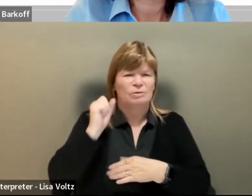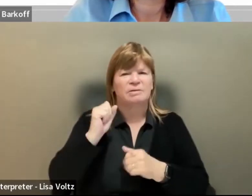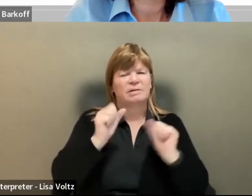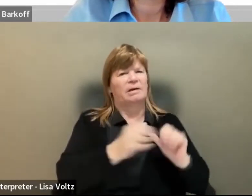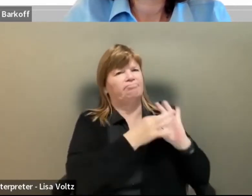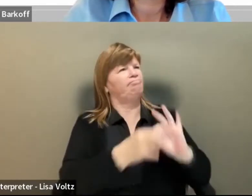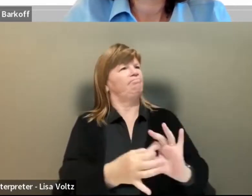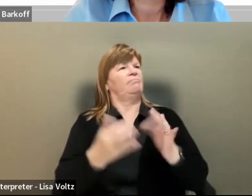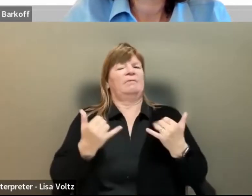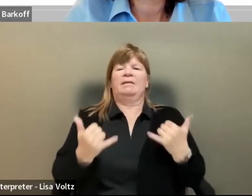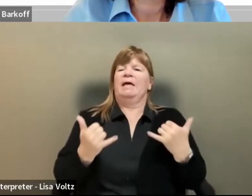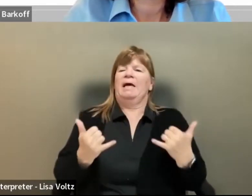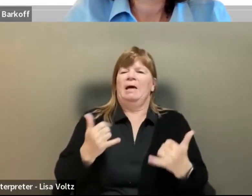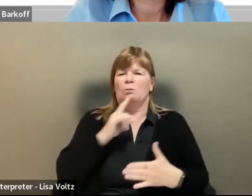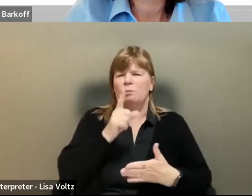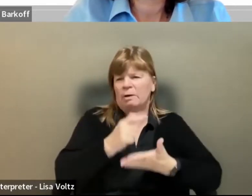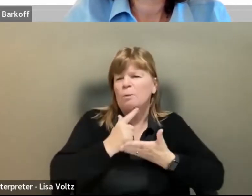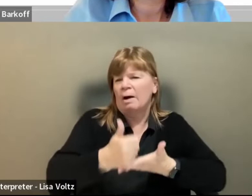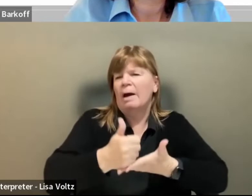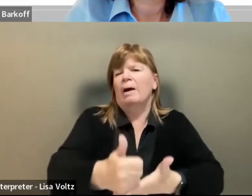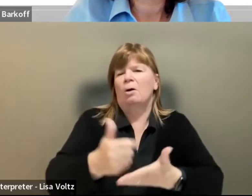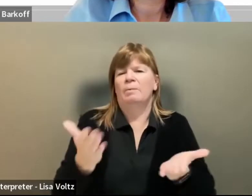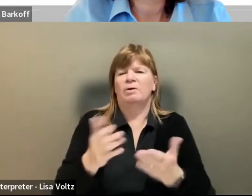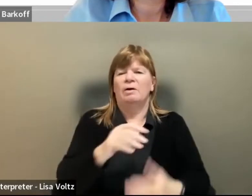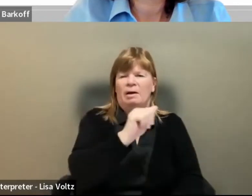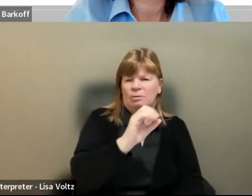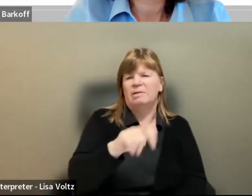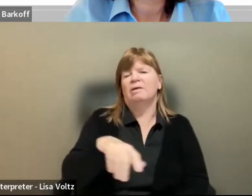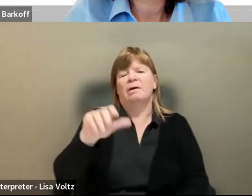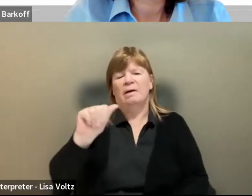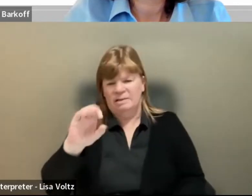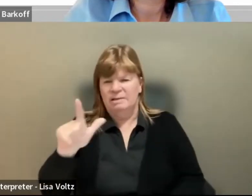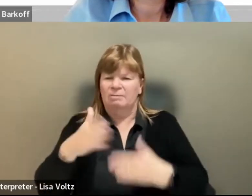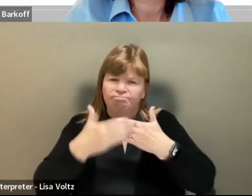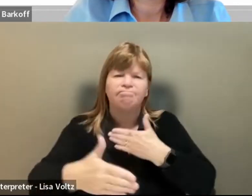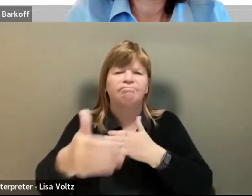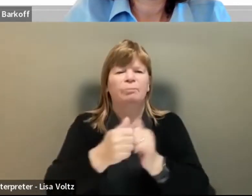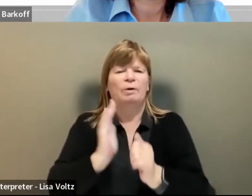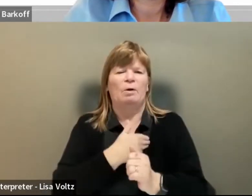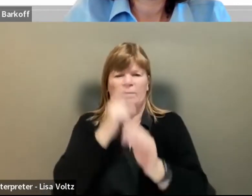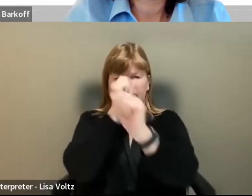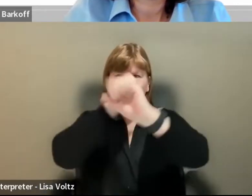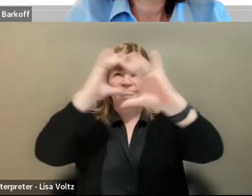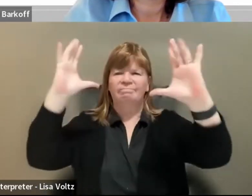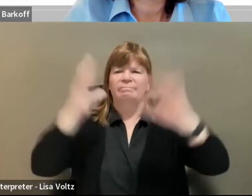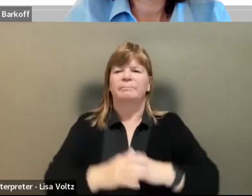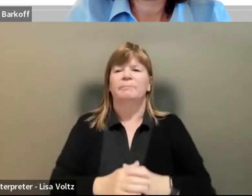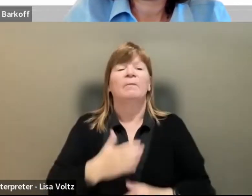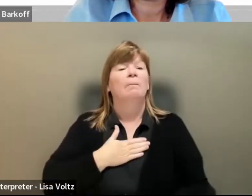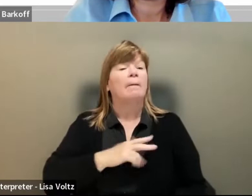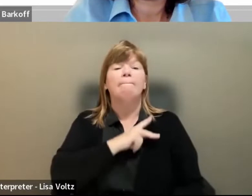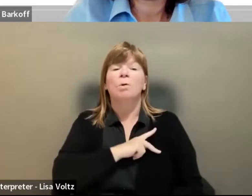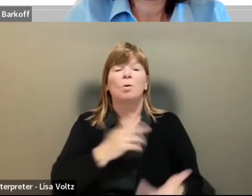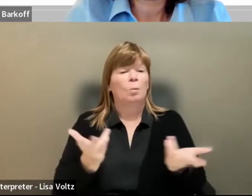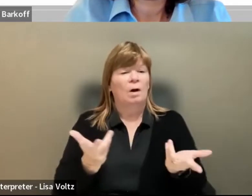table what will really help the AOD and ACL move forward in our vision. On a personal level,